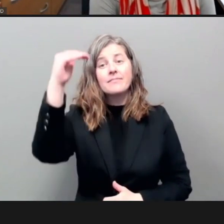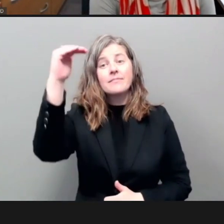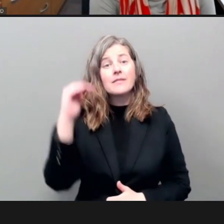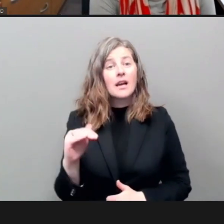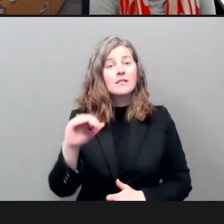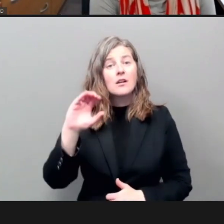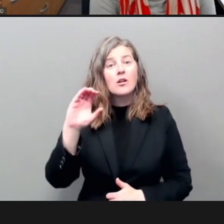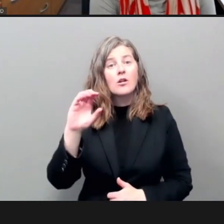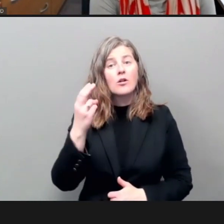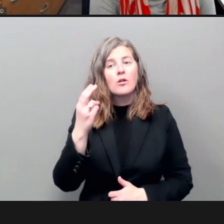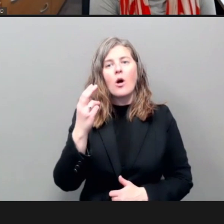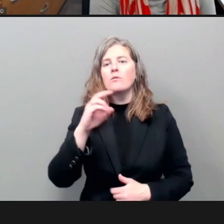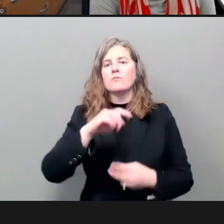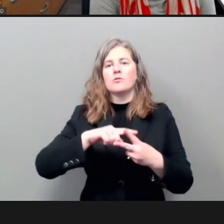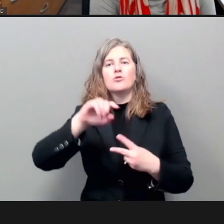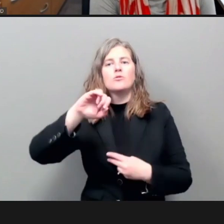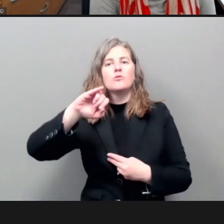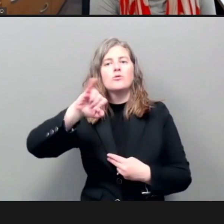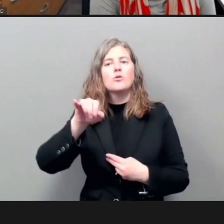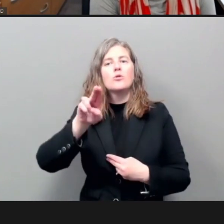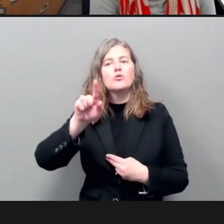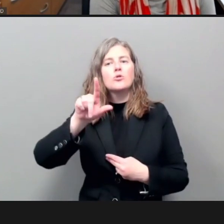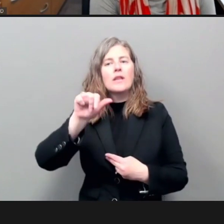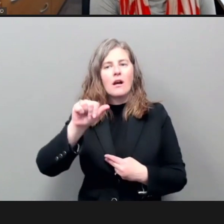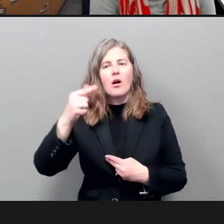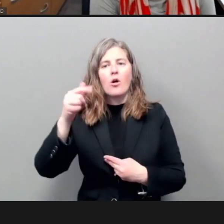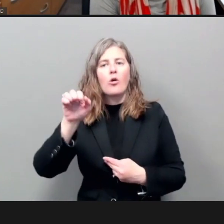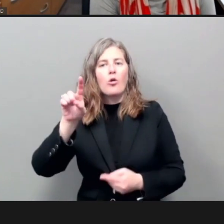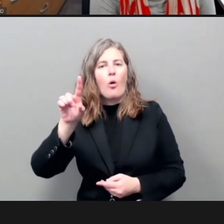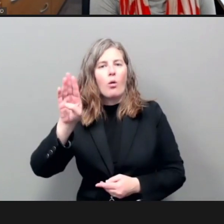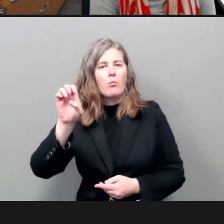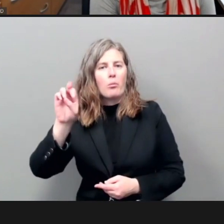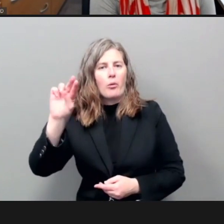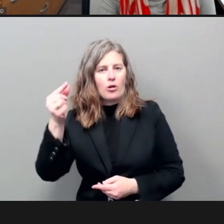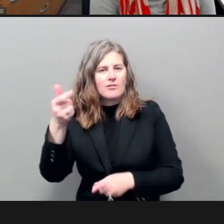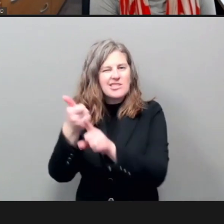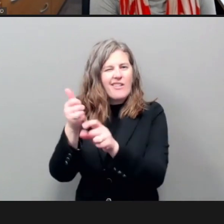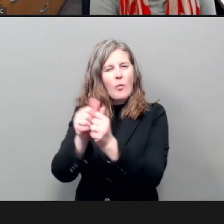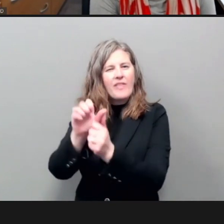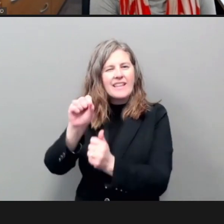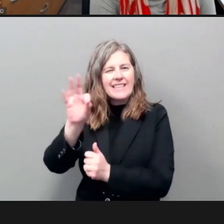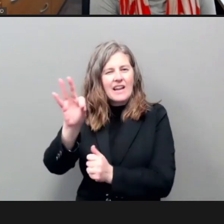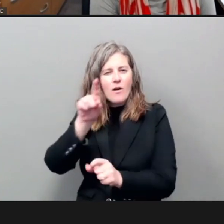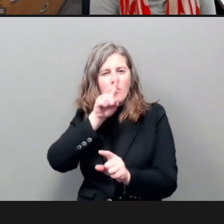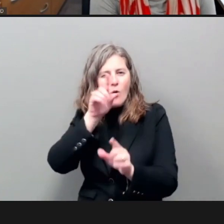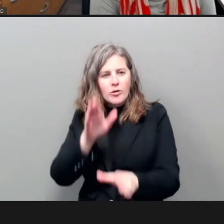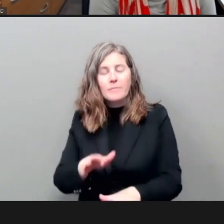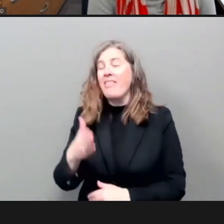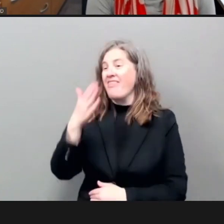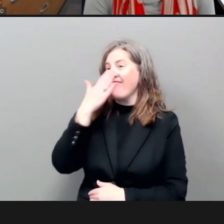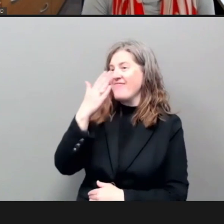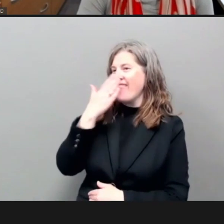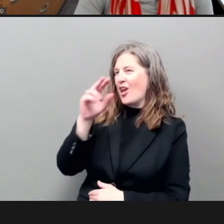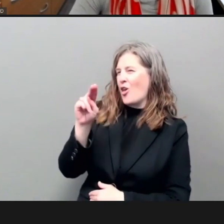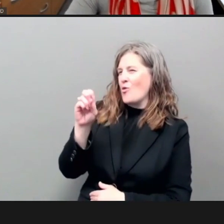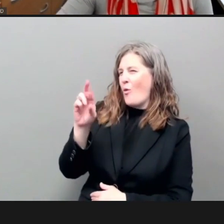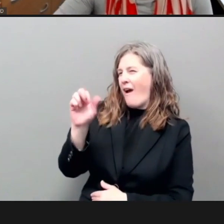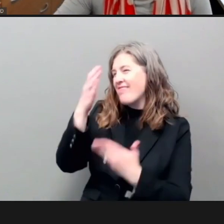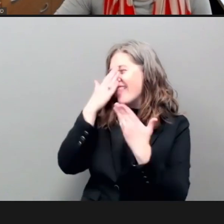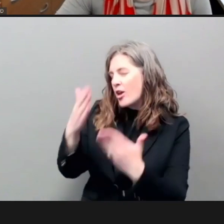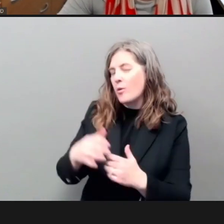go to Julia Goldberg with the Santa Fe Reporter. Julia. Yeah, thanks so much, Nora, and thank you,